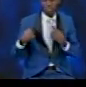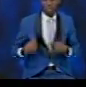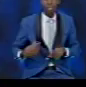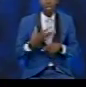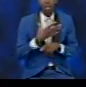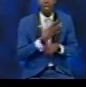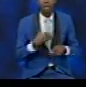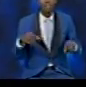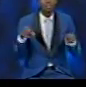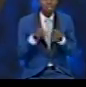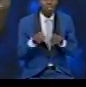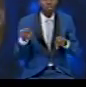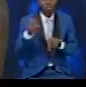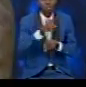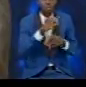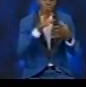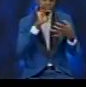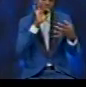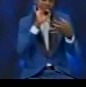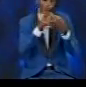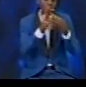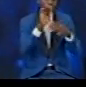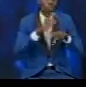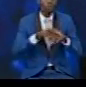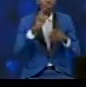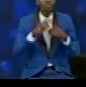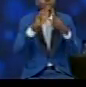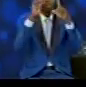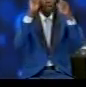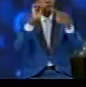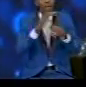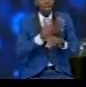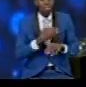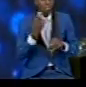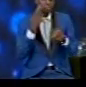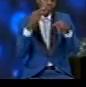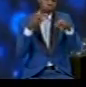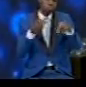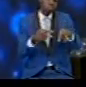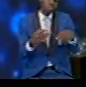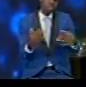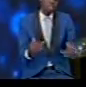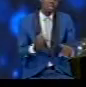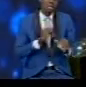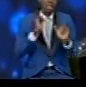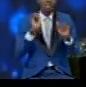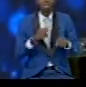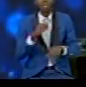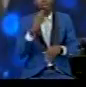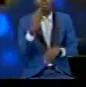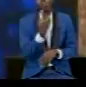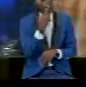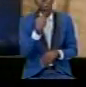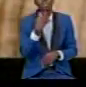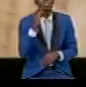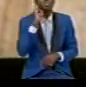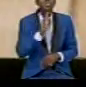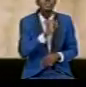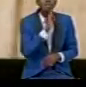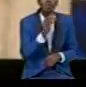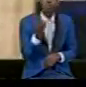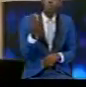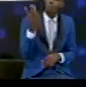your attachment unto me, and I see you now, I can only say Israel